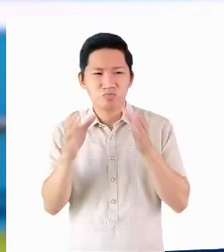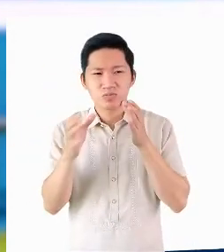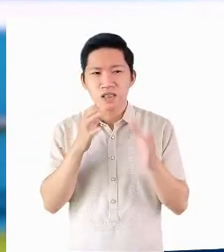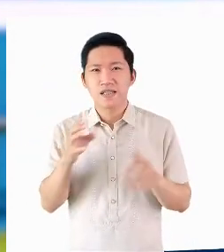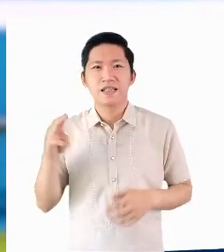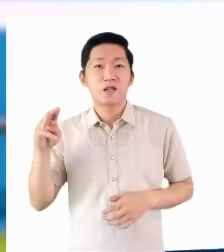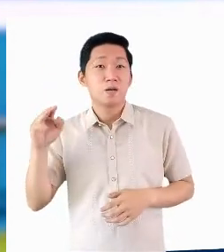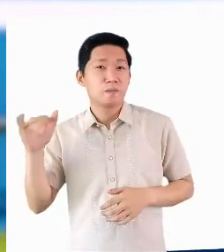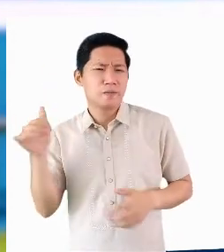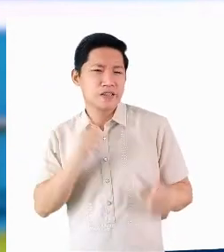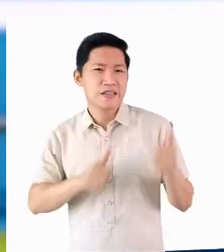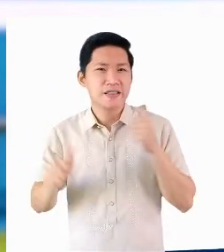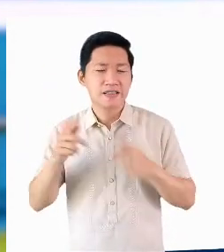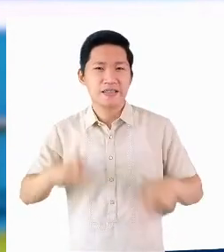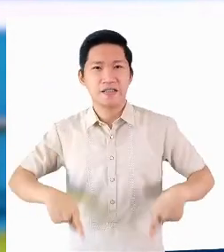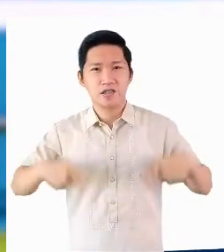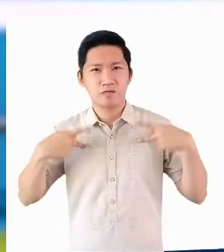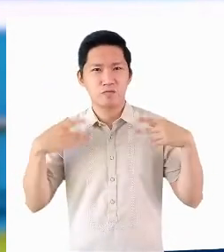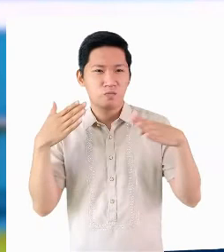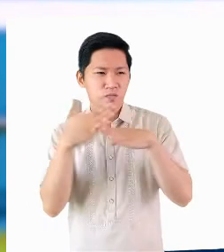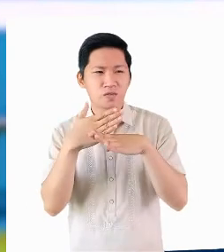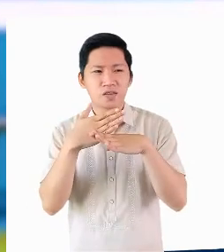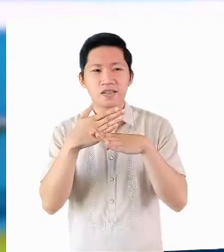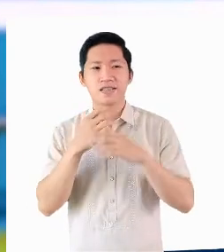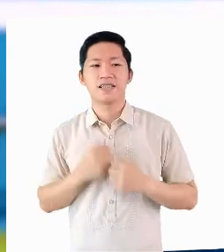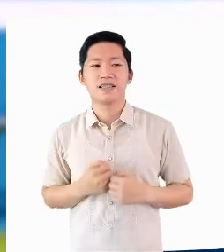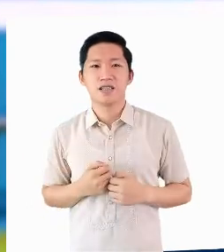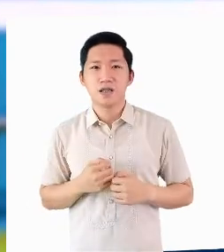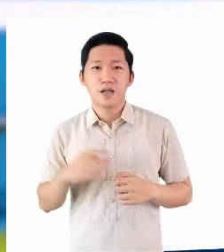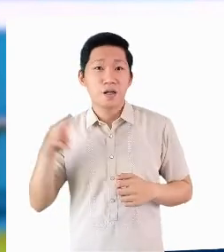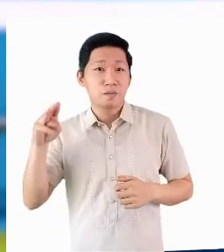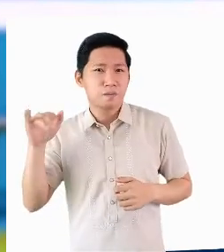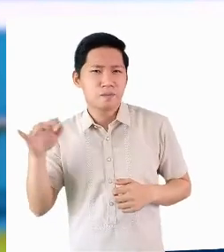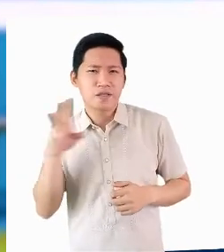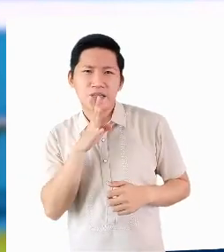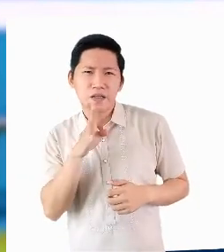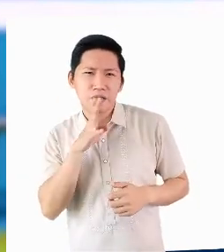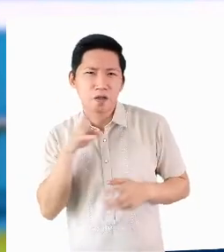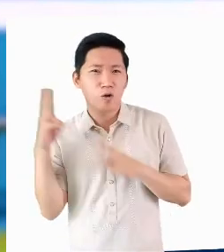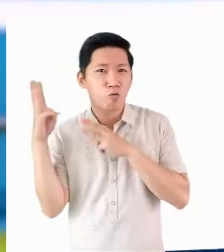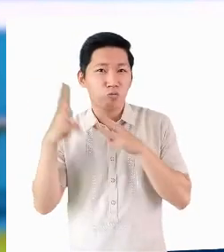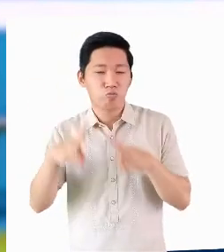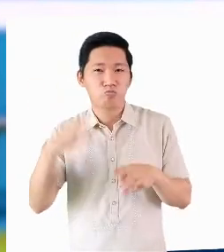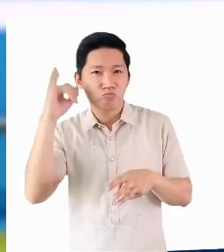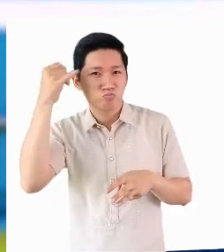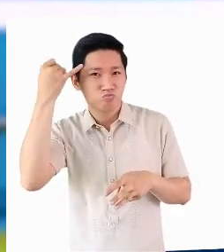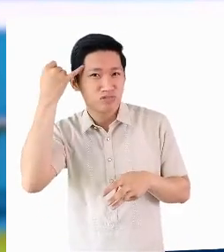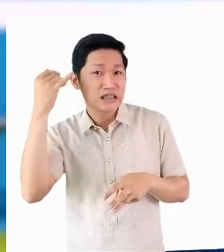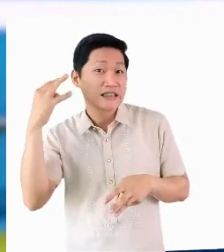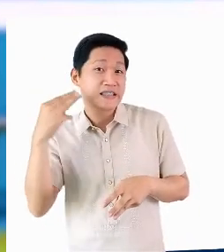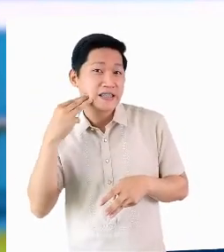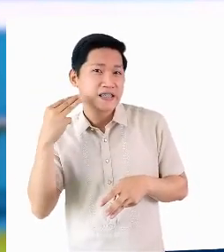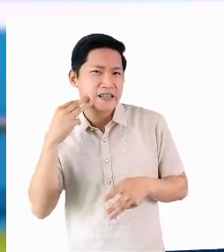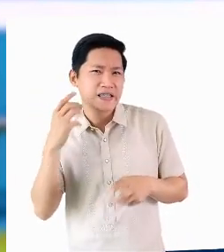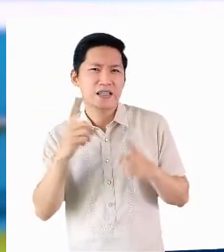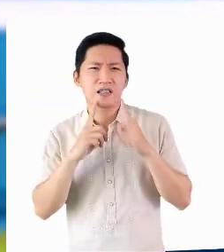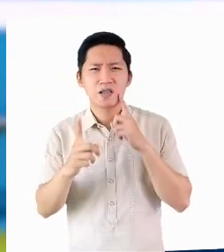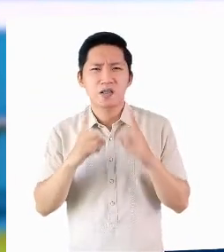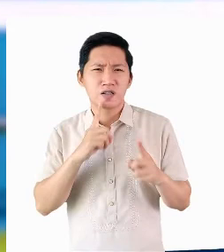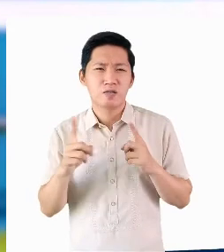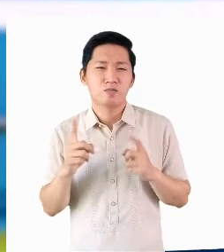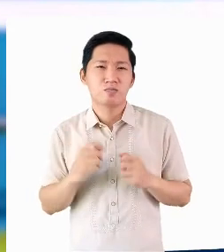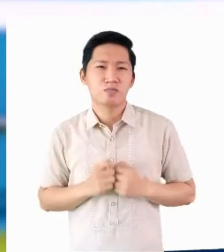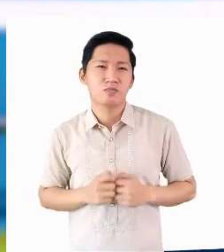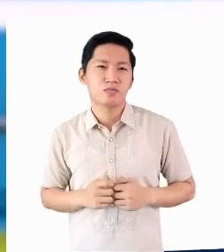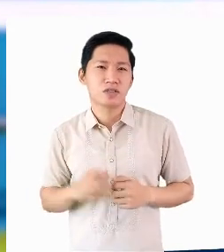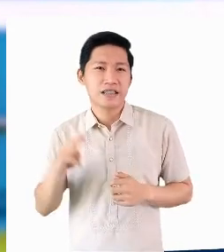Moy acted as a physical barrier. Moy speaking while Jay and Michelle are talking can also be considered